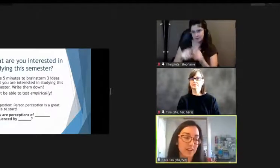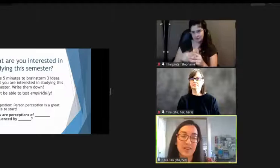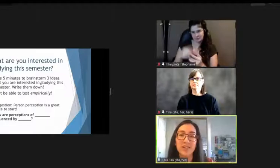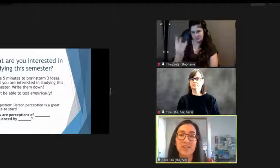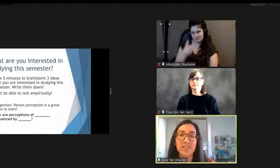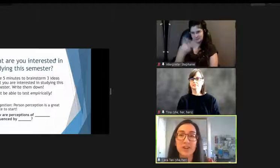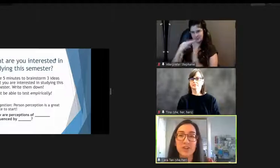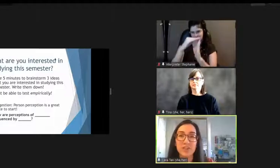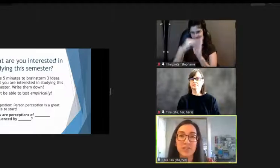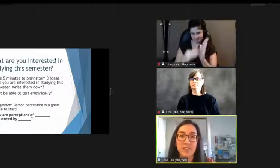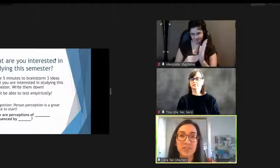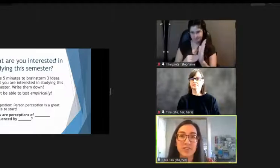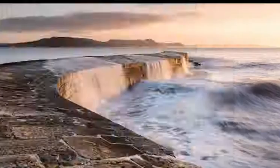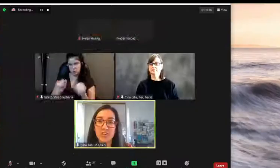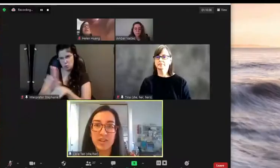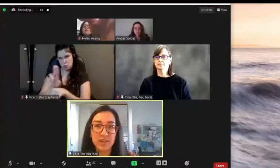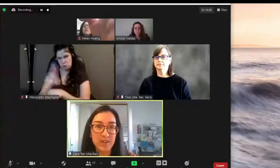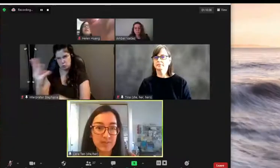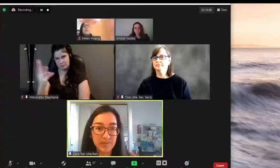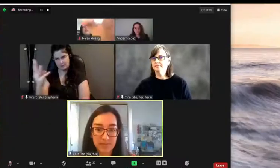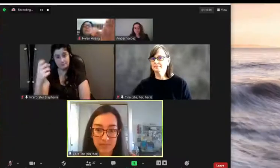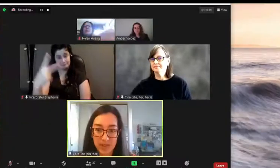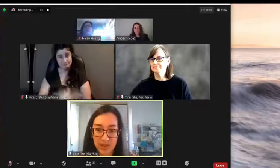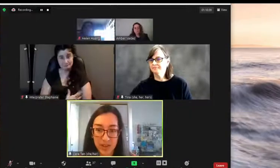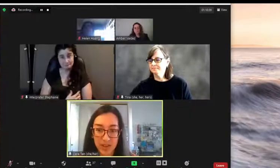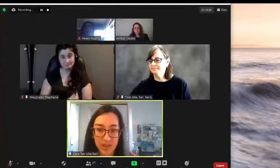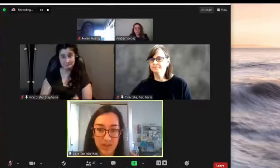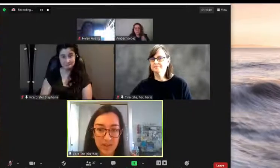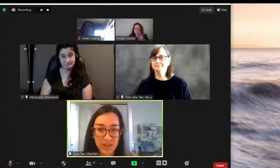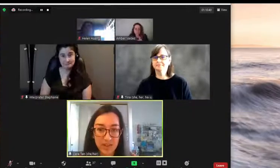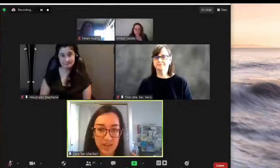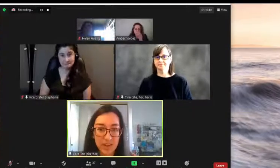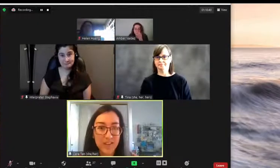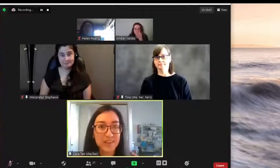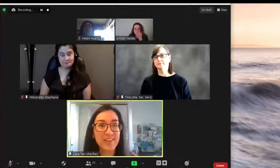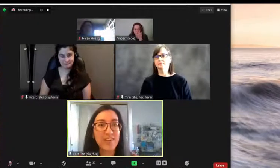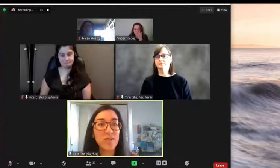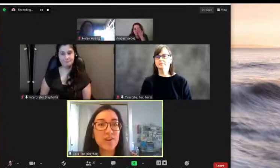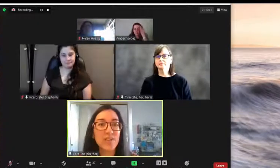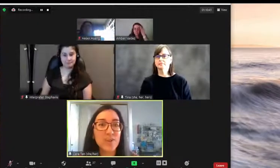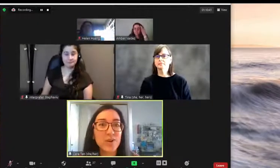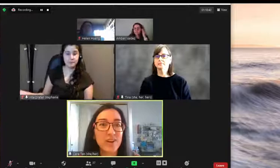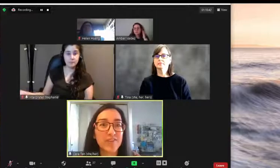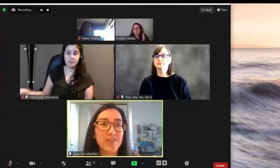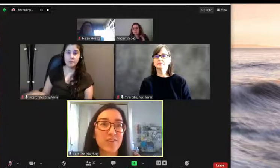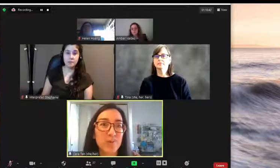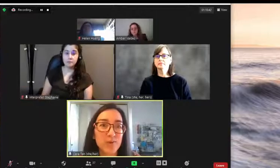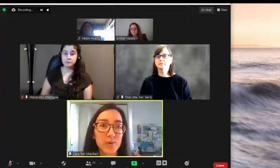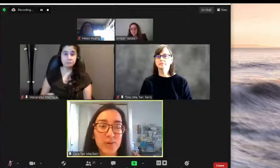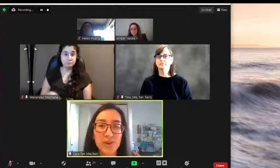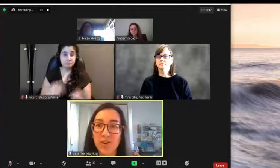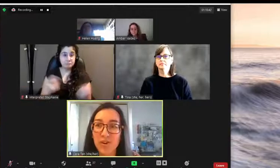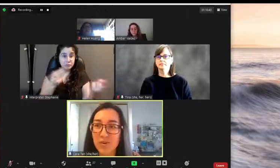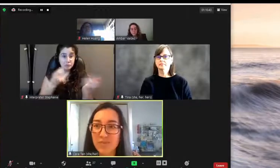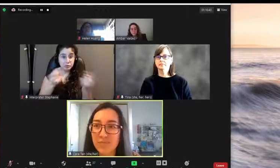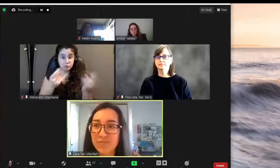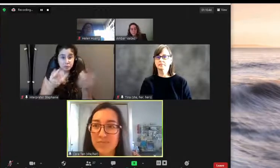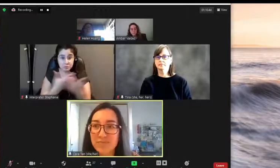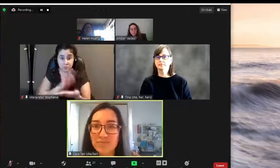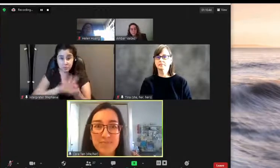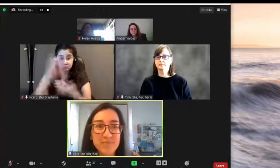Okay, I'm gonna stop sharing my screen here and see, does anyone have any questions before we